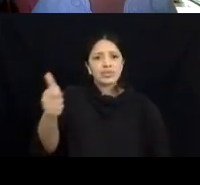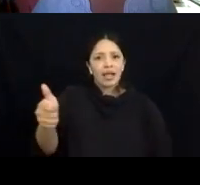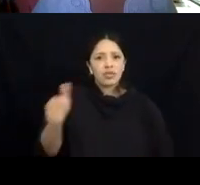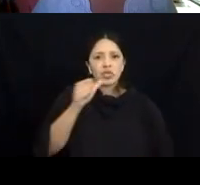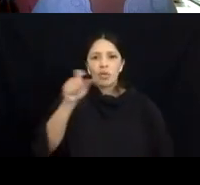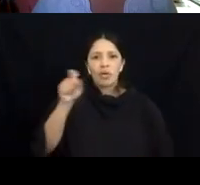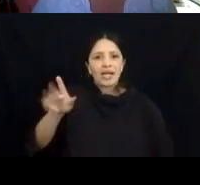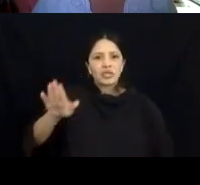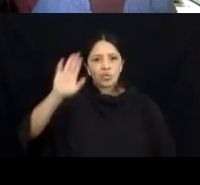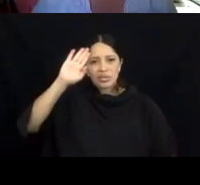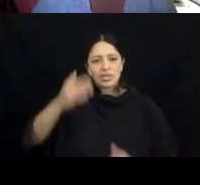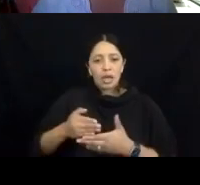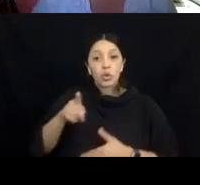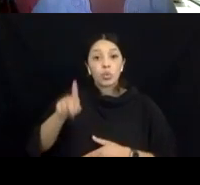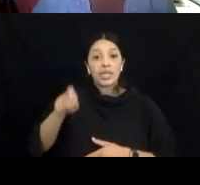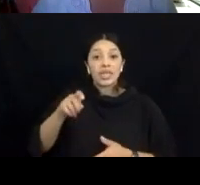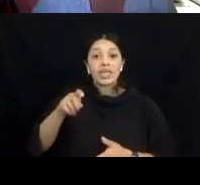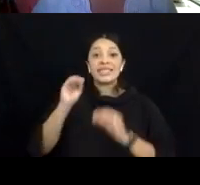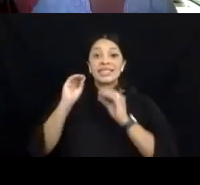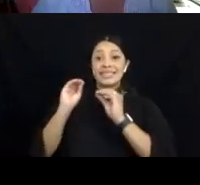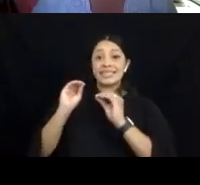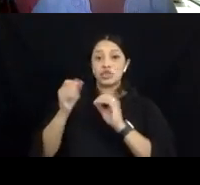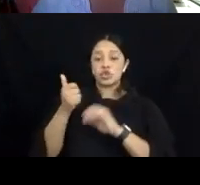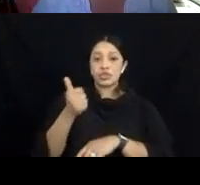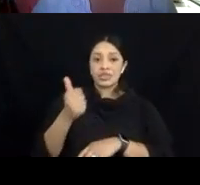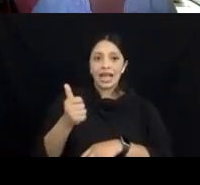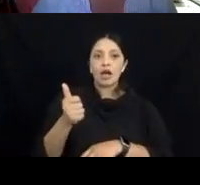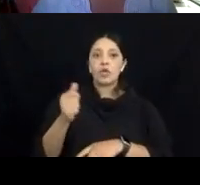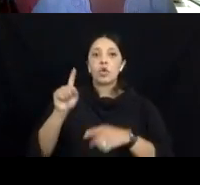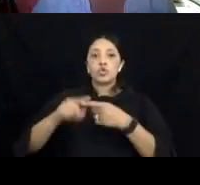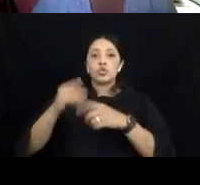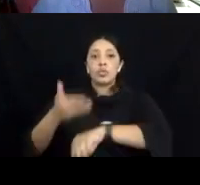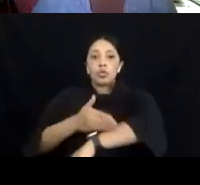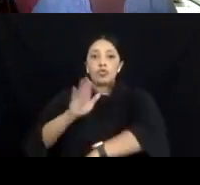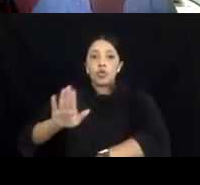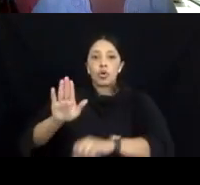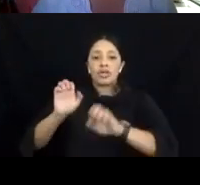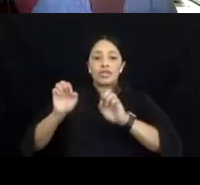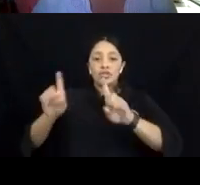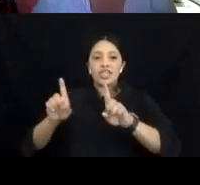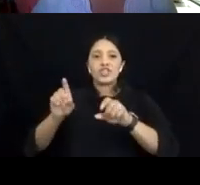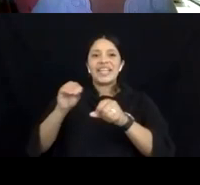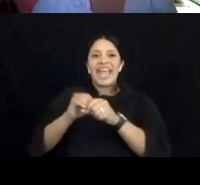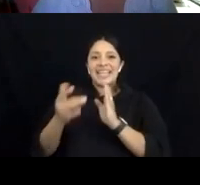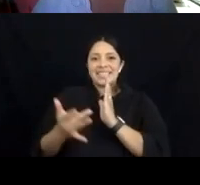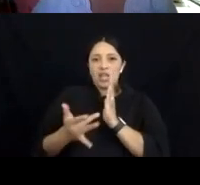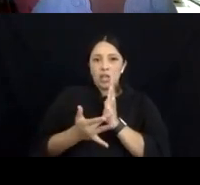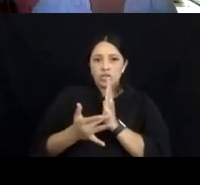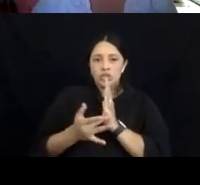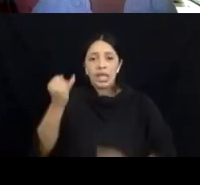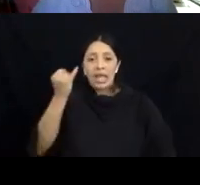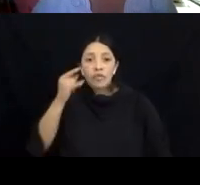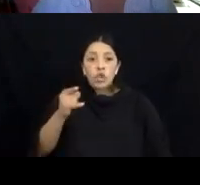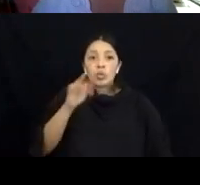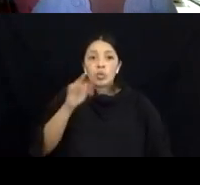to work yourself, improving your own general education in different areas. No, and if you're gonna speak Spanish, obviously